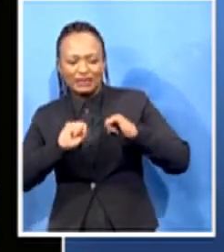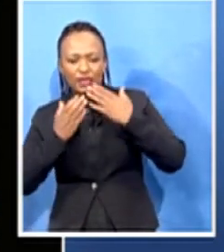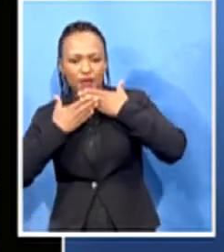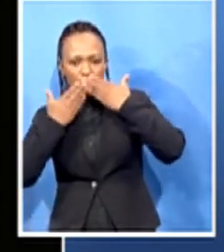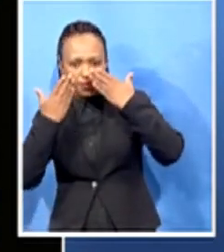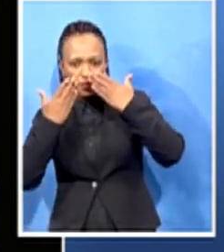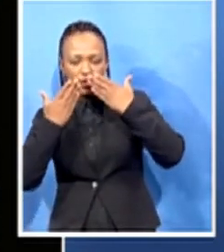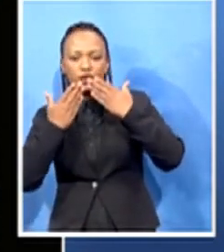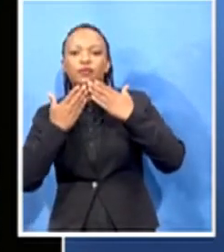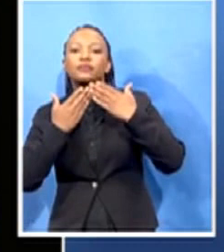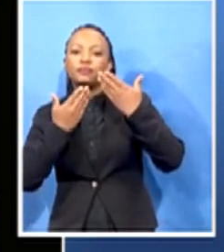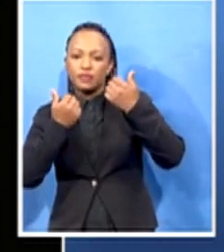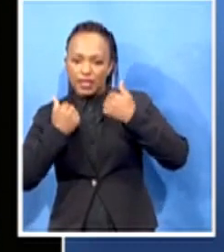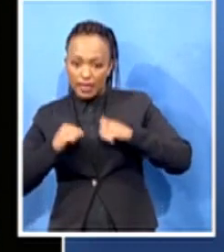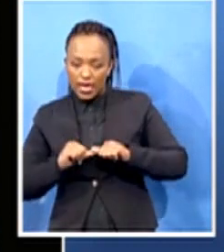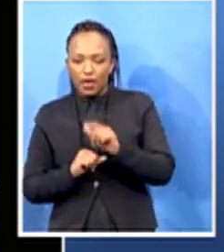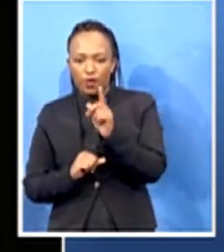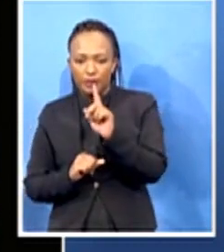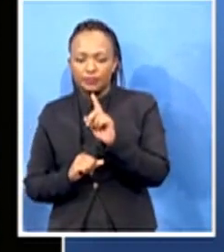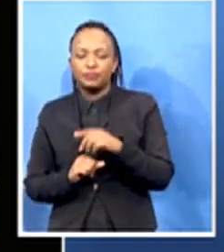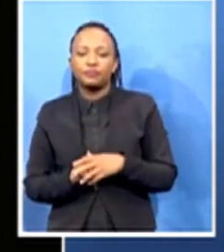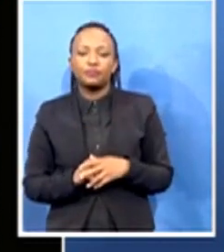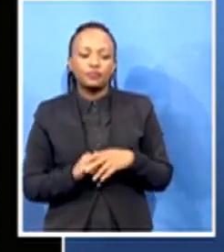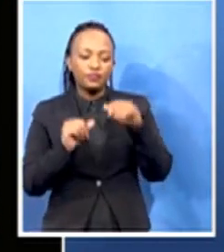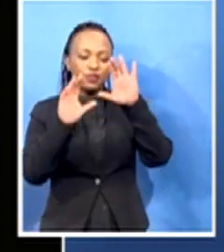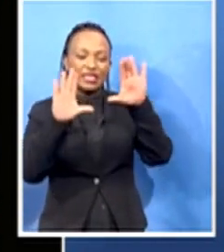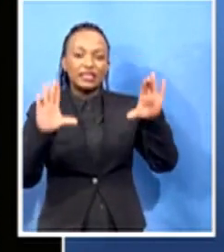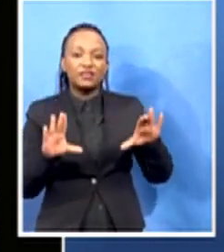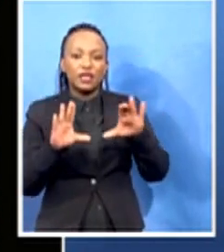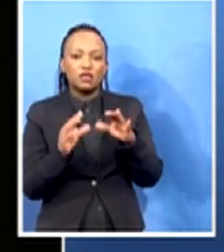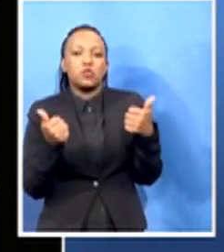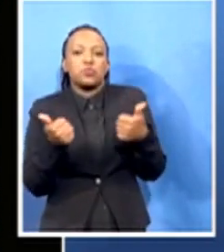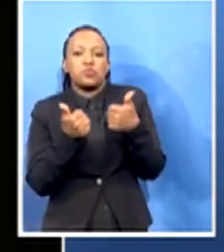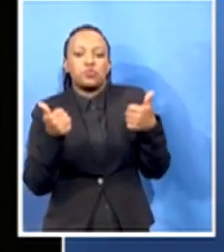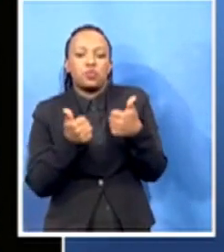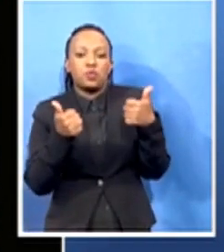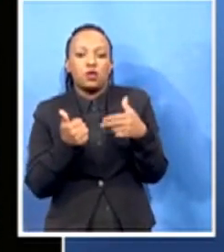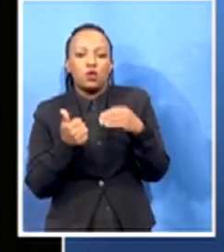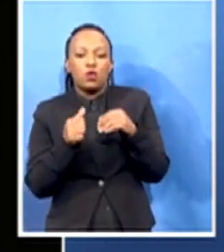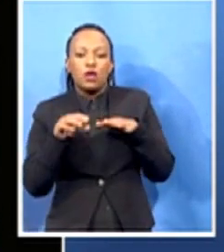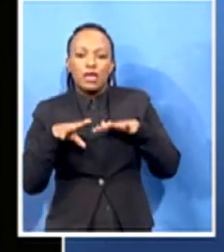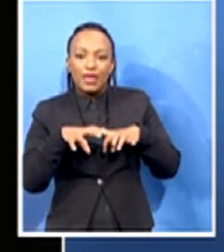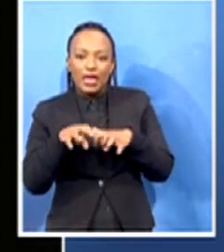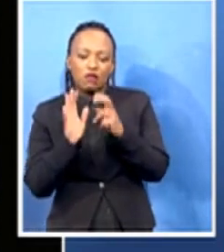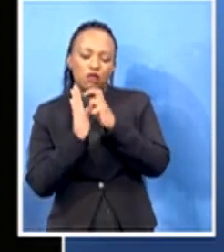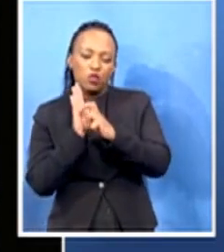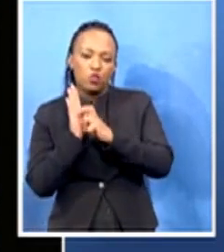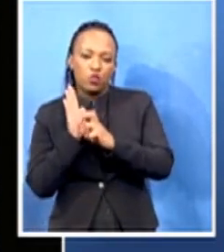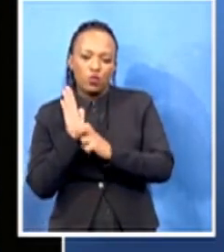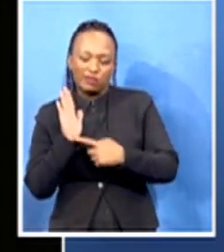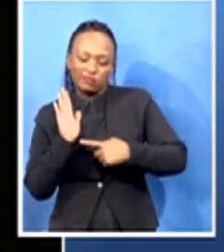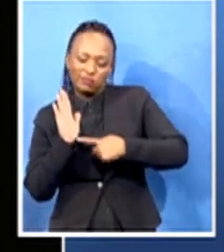the certificate we have, the picketing rules we have, what we applied now is